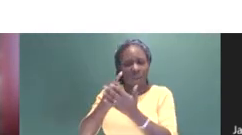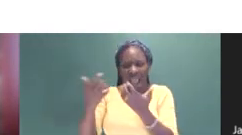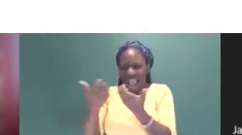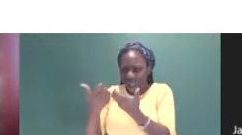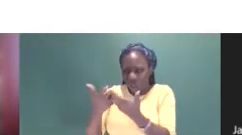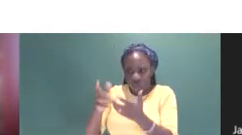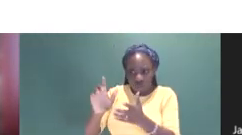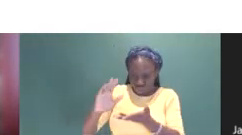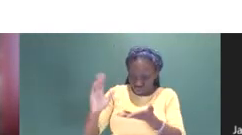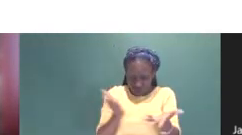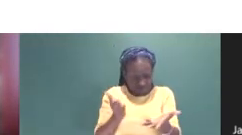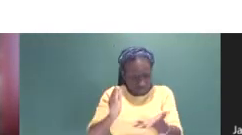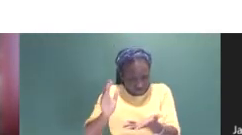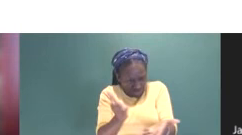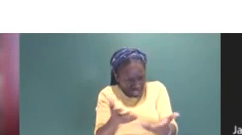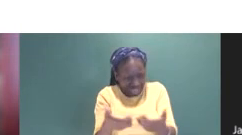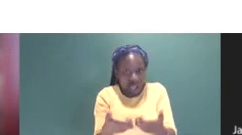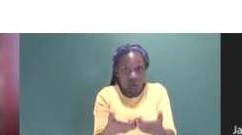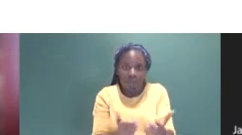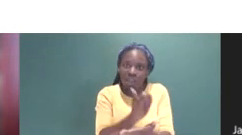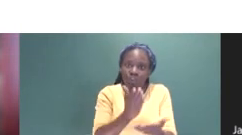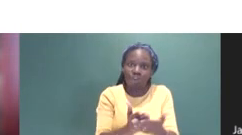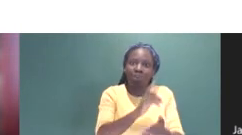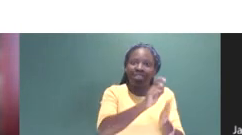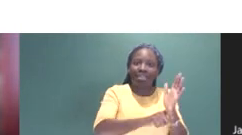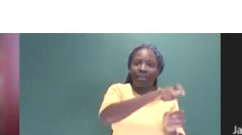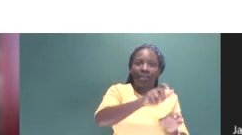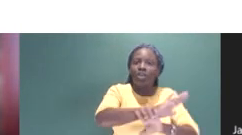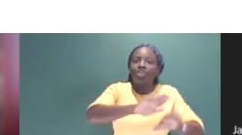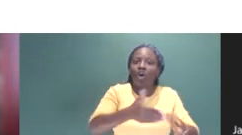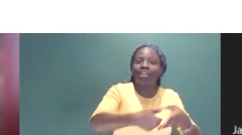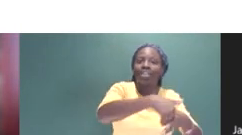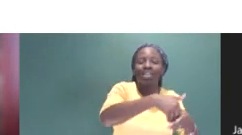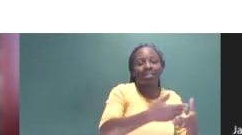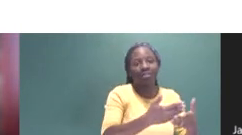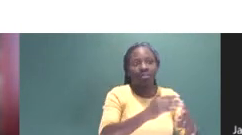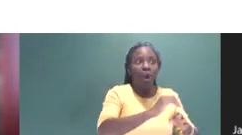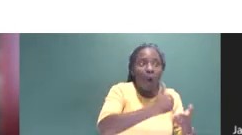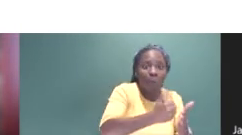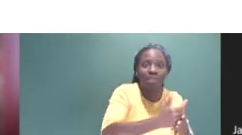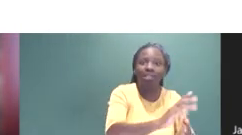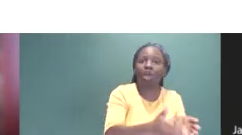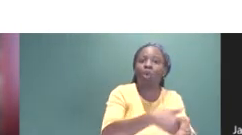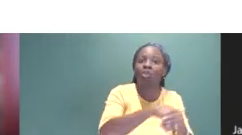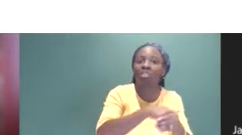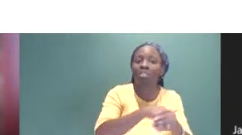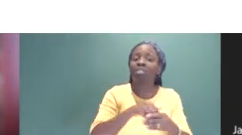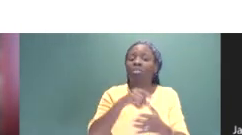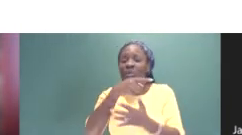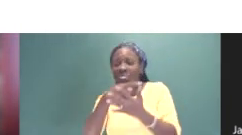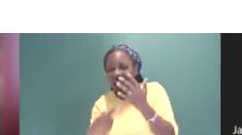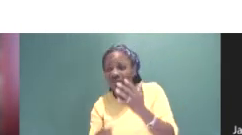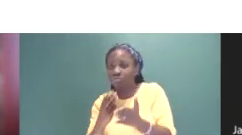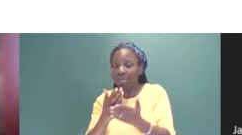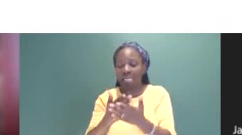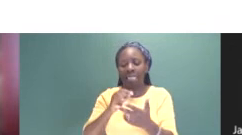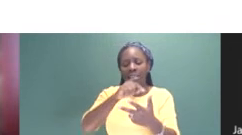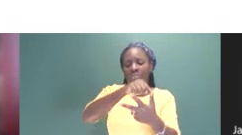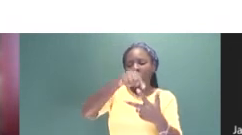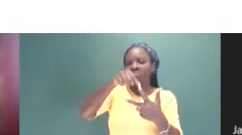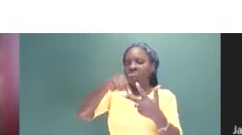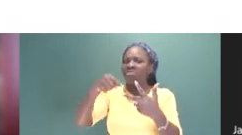not excluding this group of people. So those kind of findings really came out to a greater or lesser extent in all three